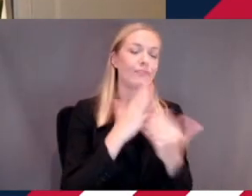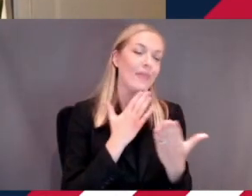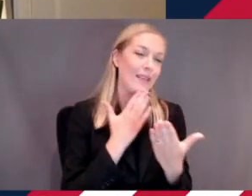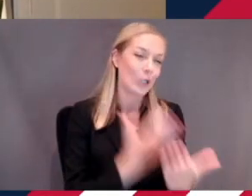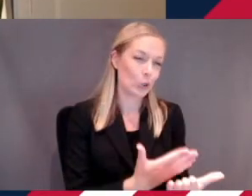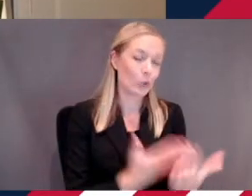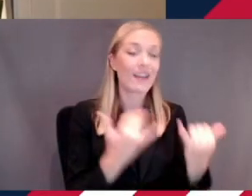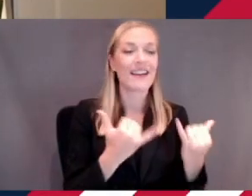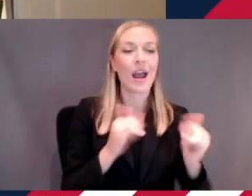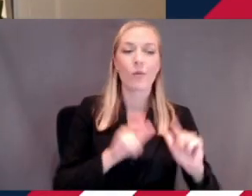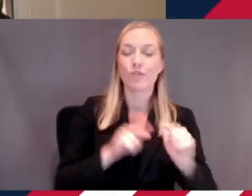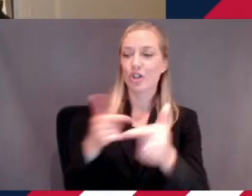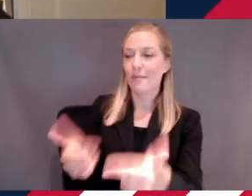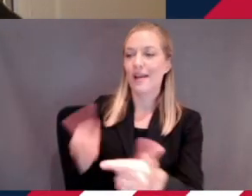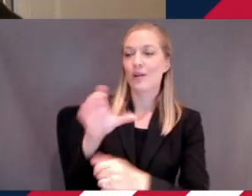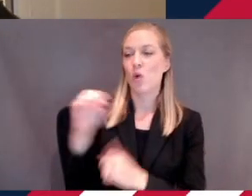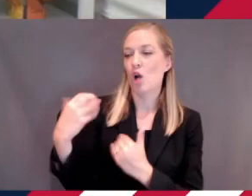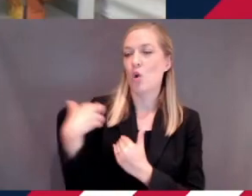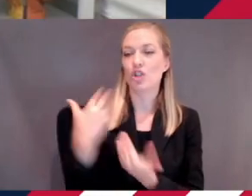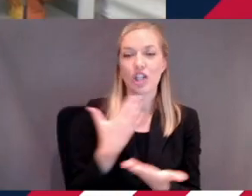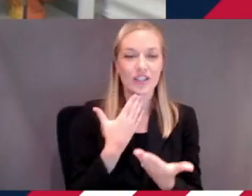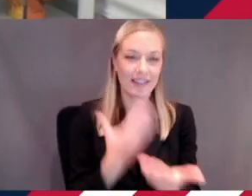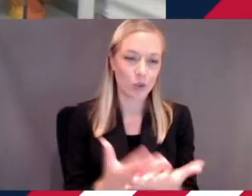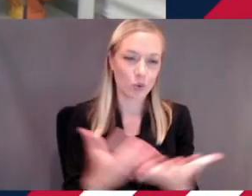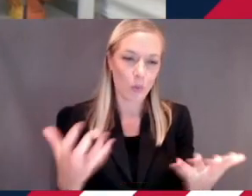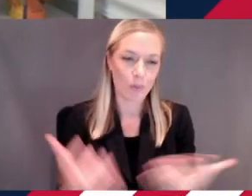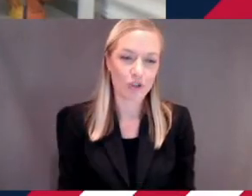co-chairs. Thank you so much.